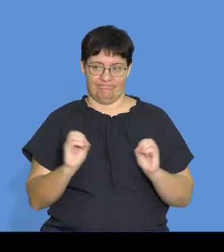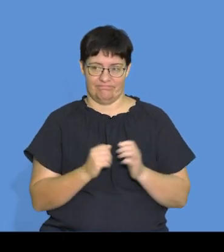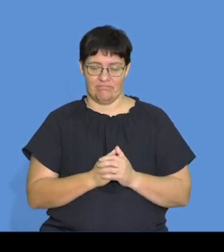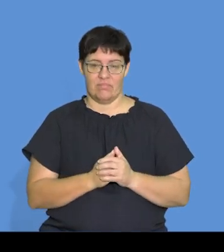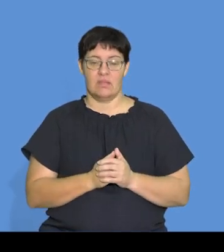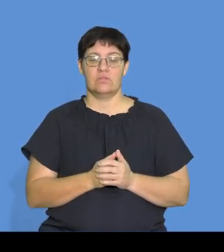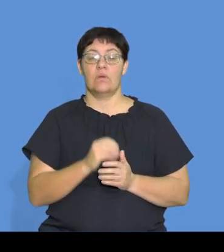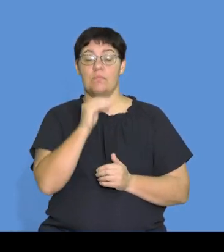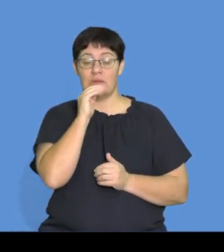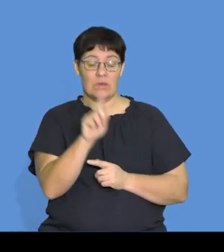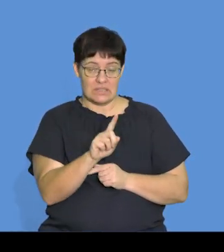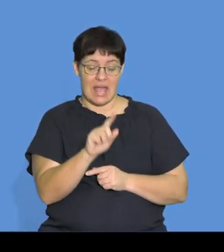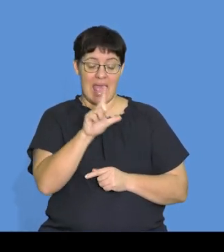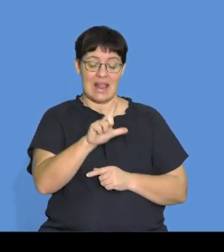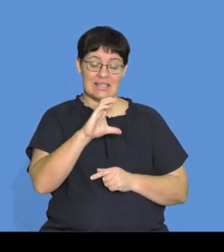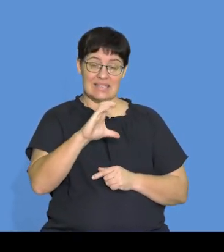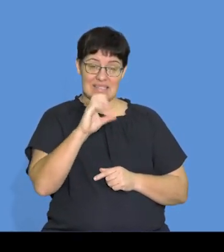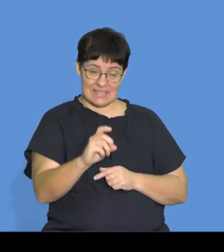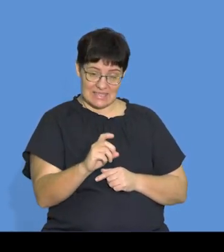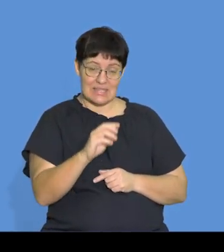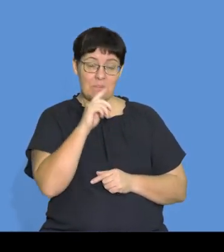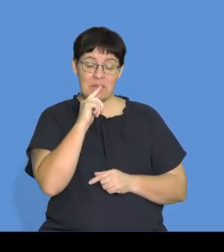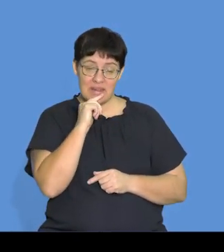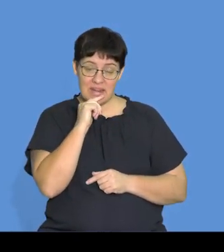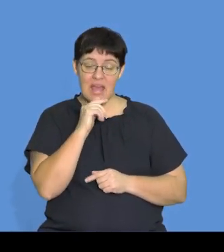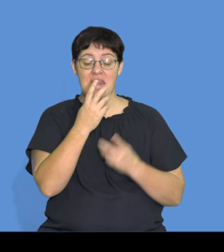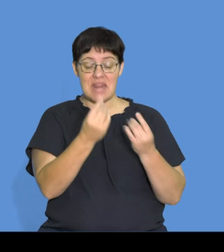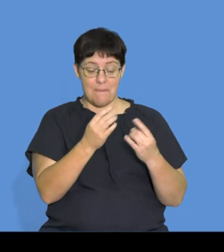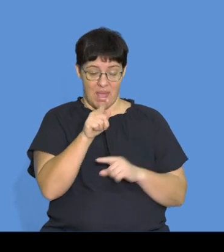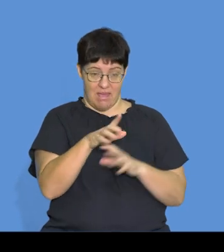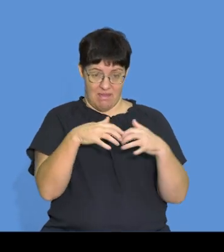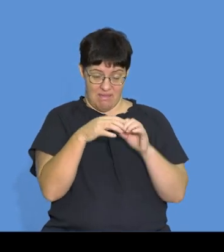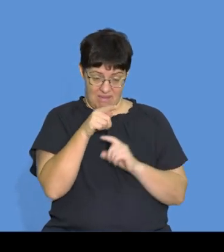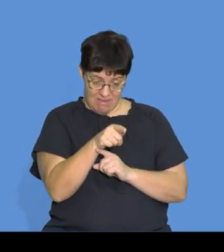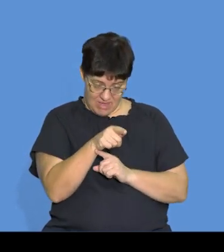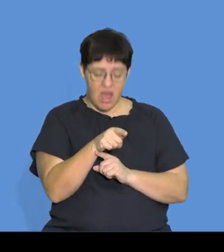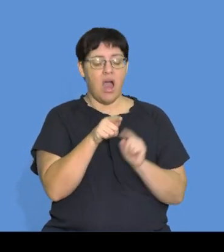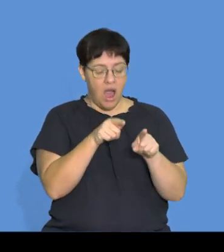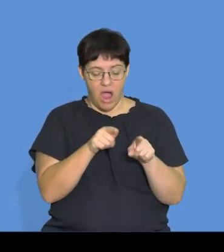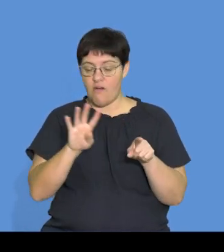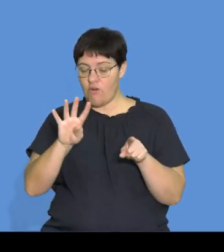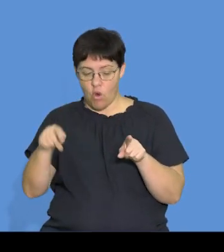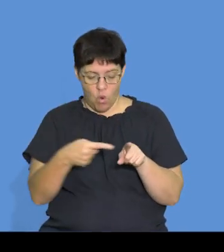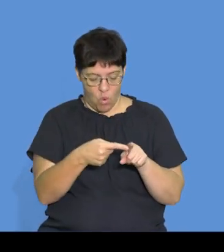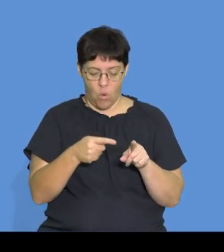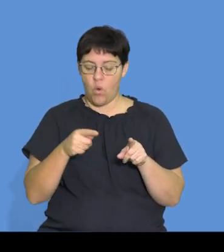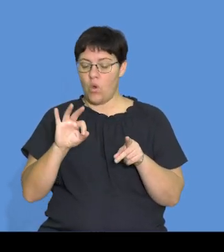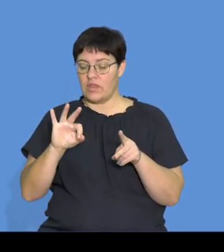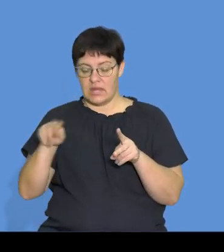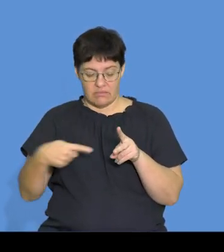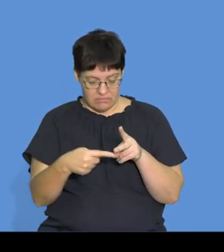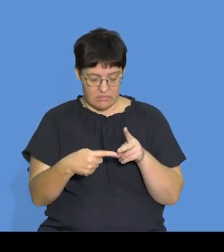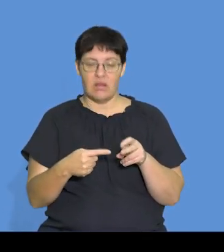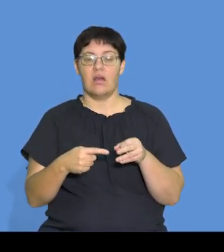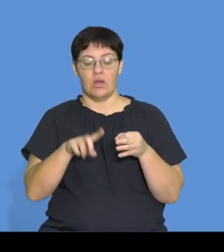that. The LCD will be a number such that the 4, 3, and the 2